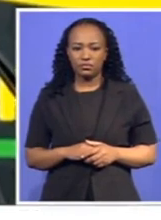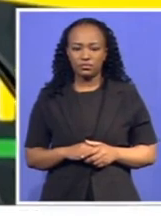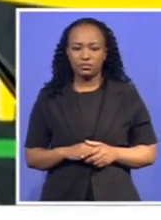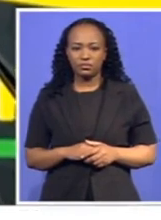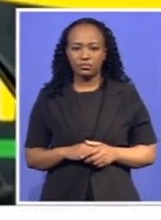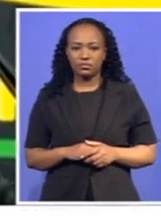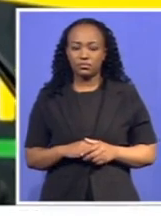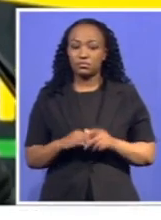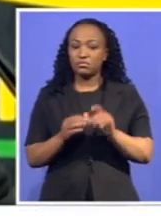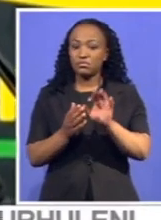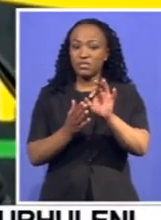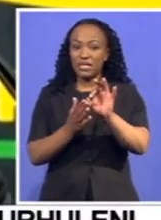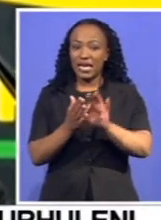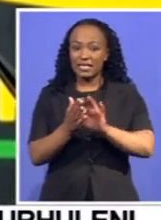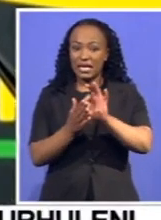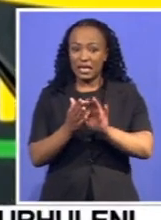declared yet